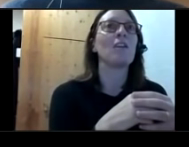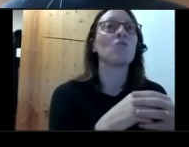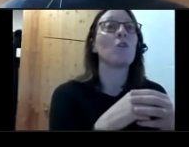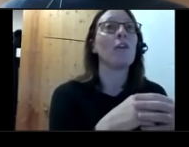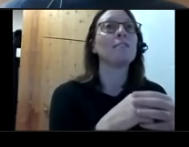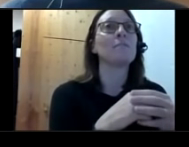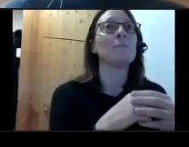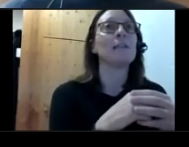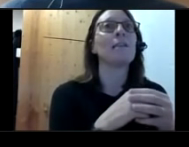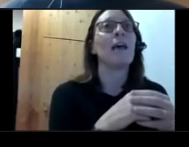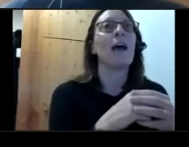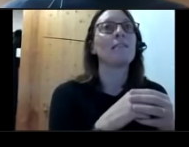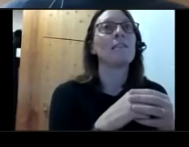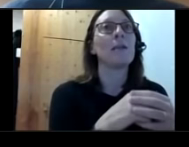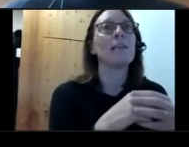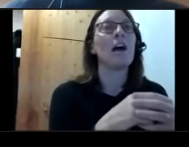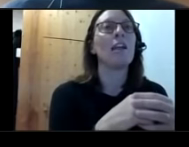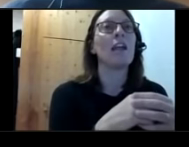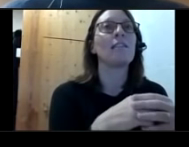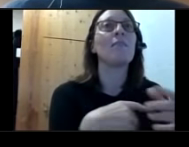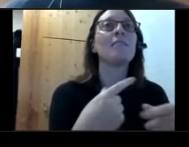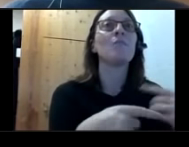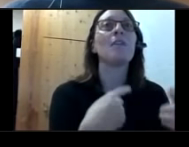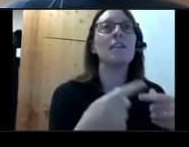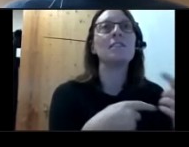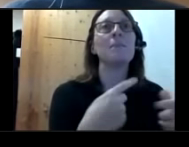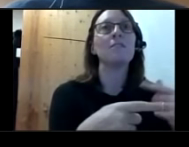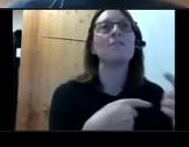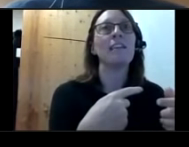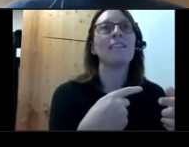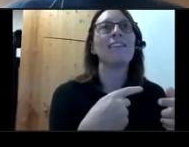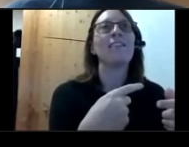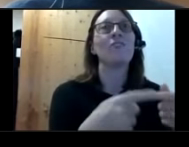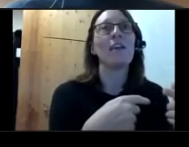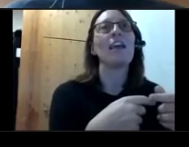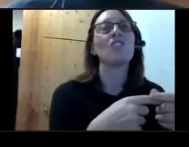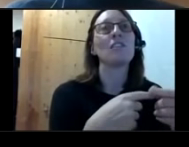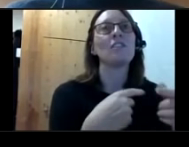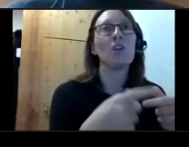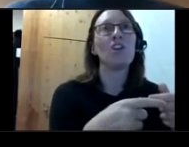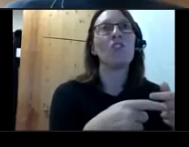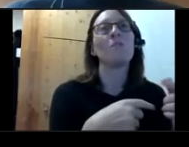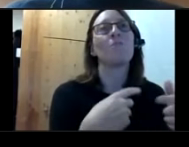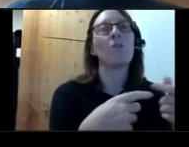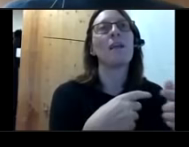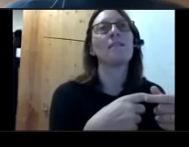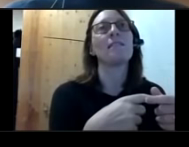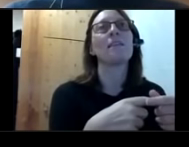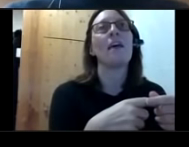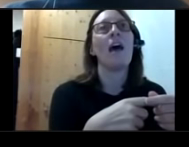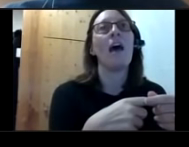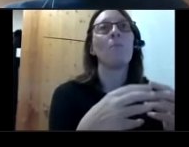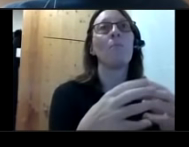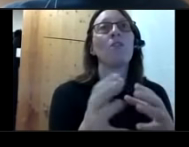for making sure that that does meet accessibility guidelines. And this is where you need to build in these regulations into procurement